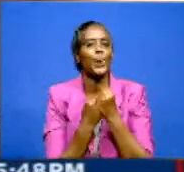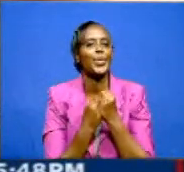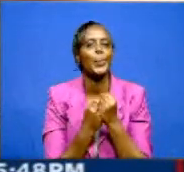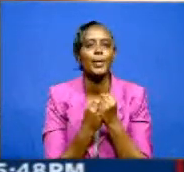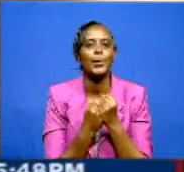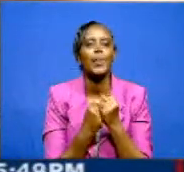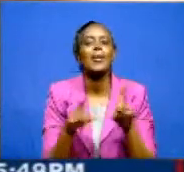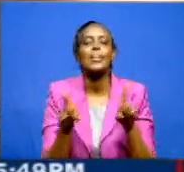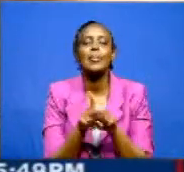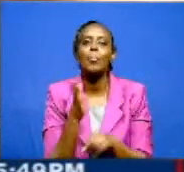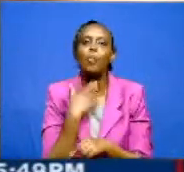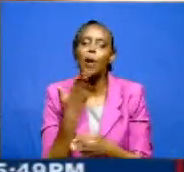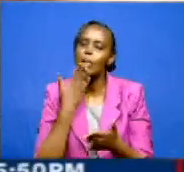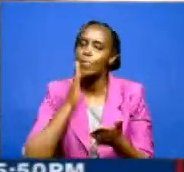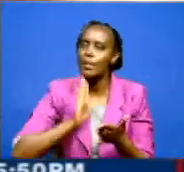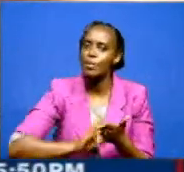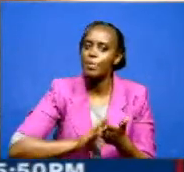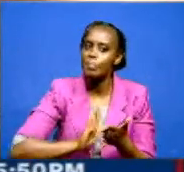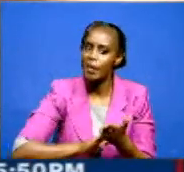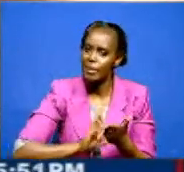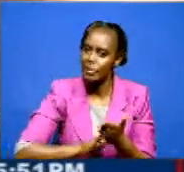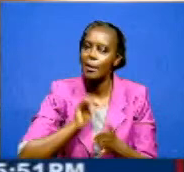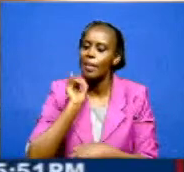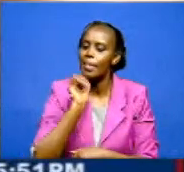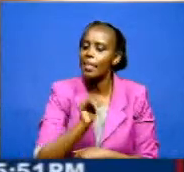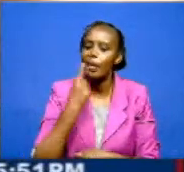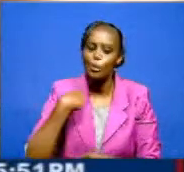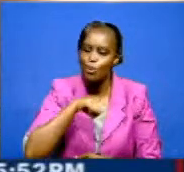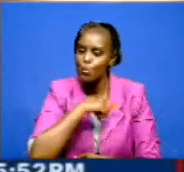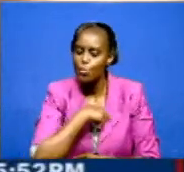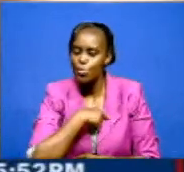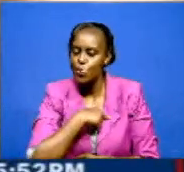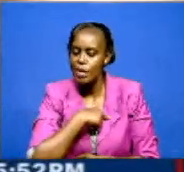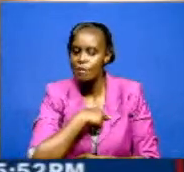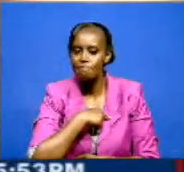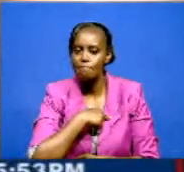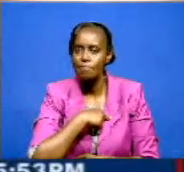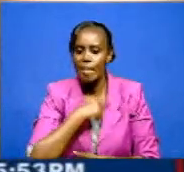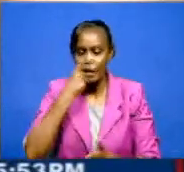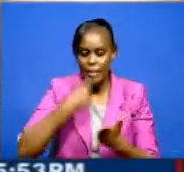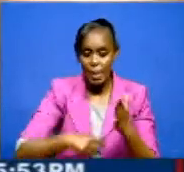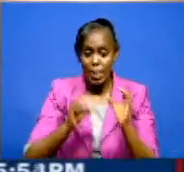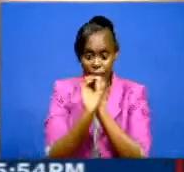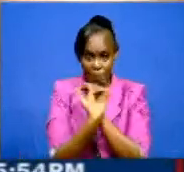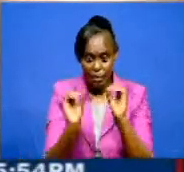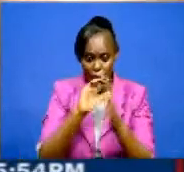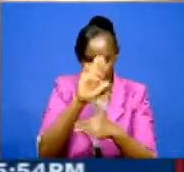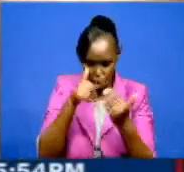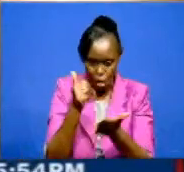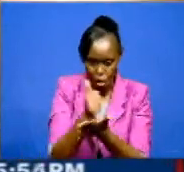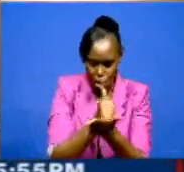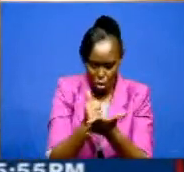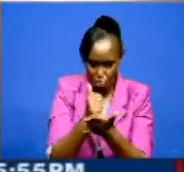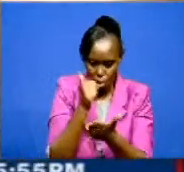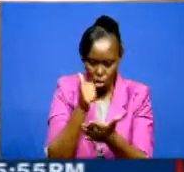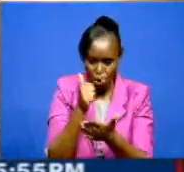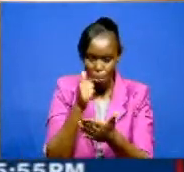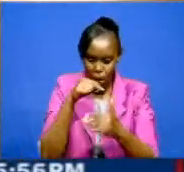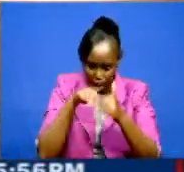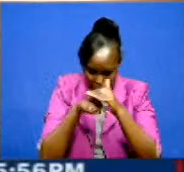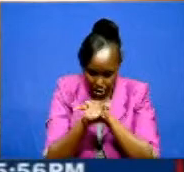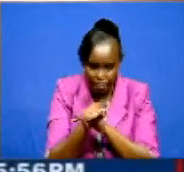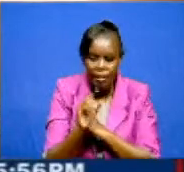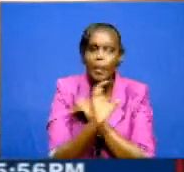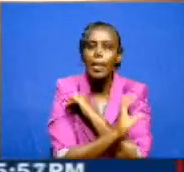I also want to suggest that we zero rate all coffees which will get into this